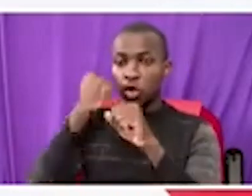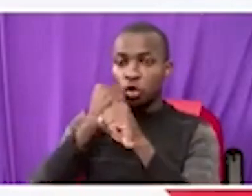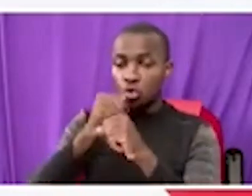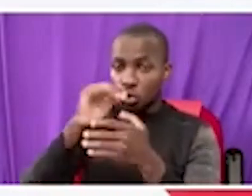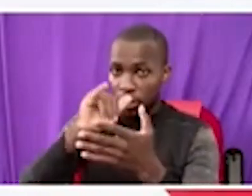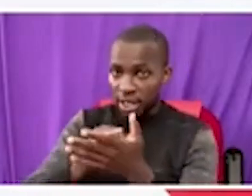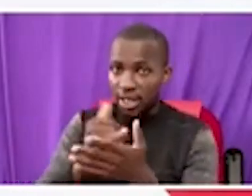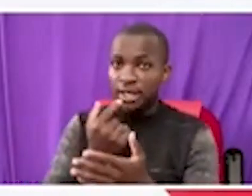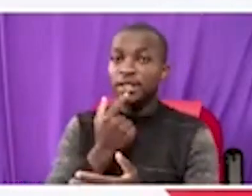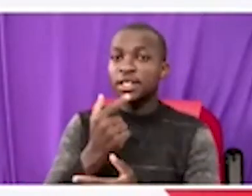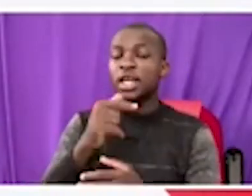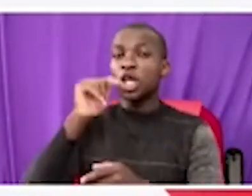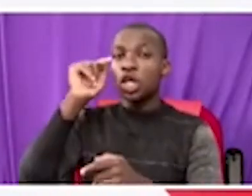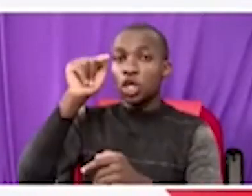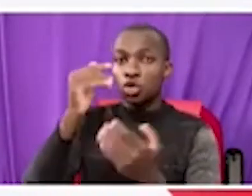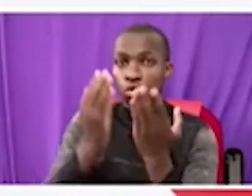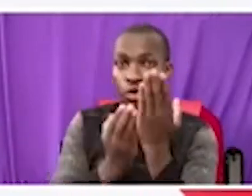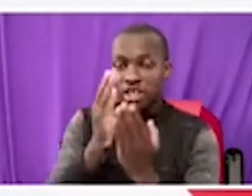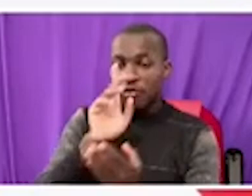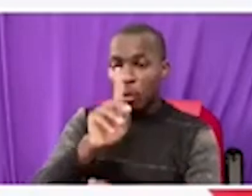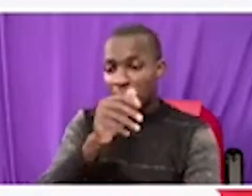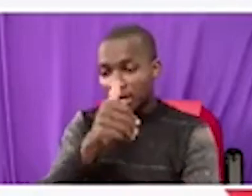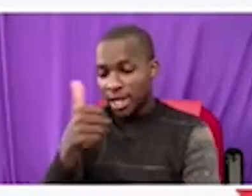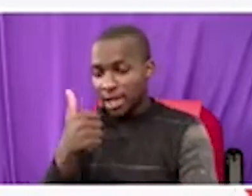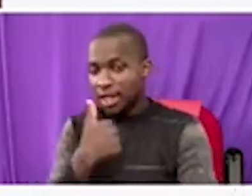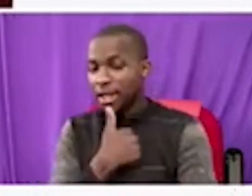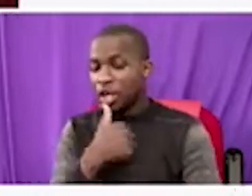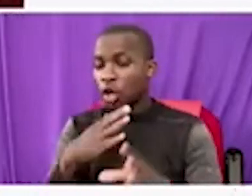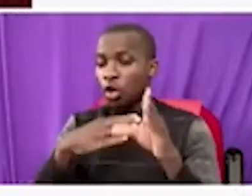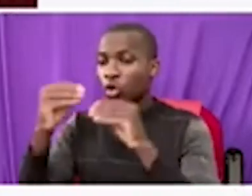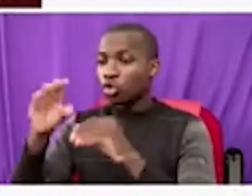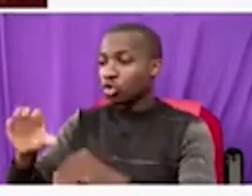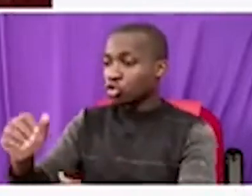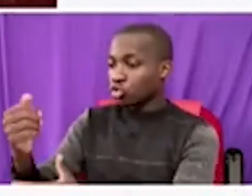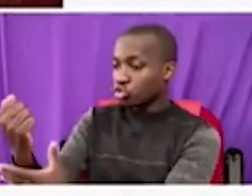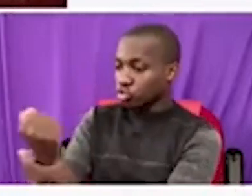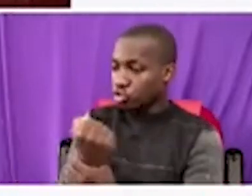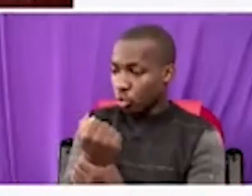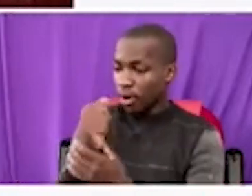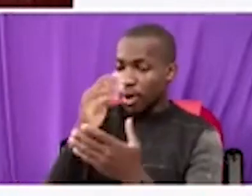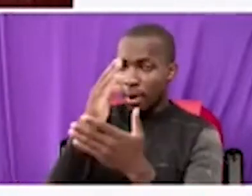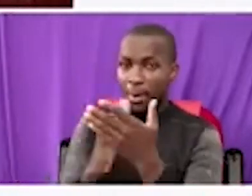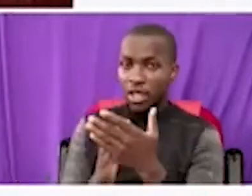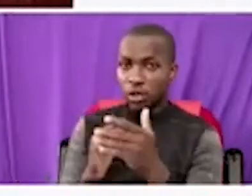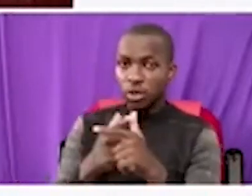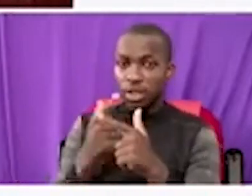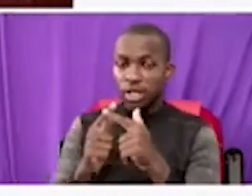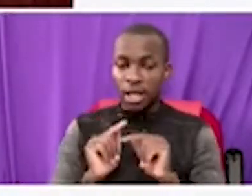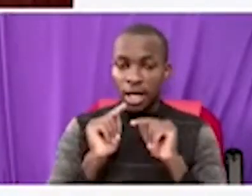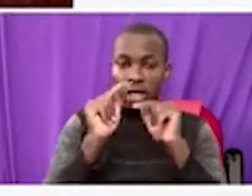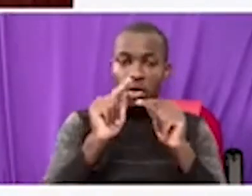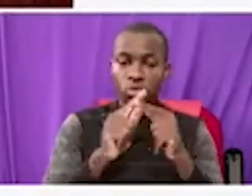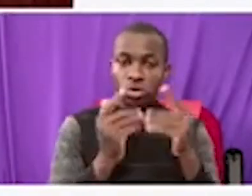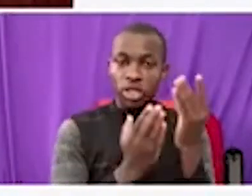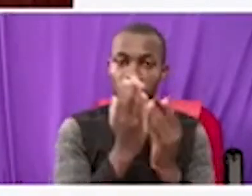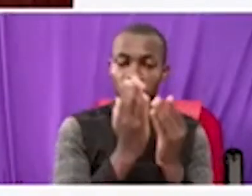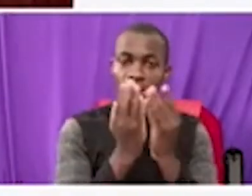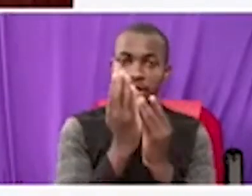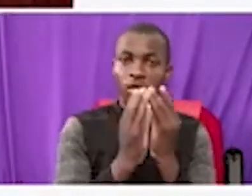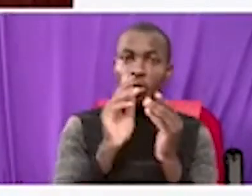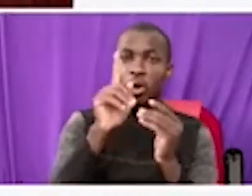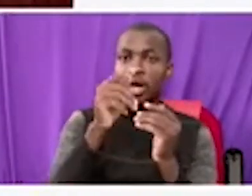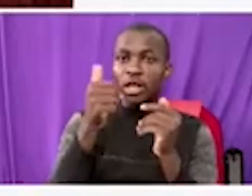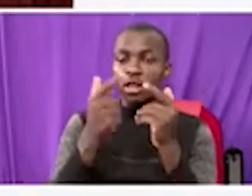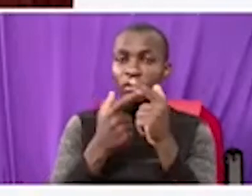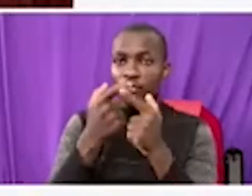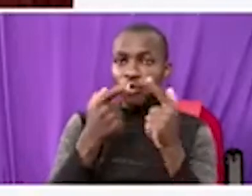said. You serve one another communion. Go and pick up somebody from a different tribe. Come to the altar. Serve one another from communion. If